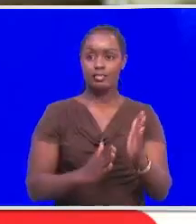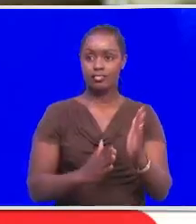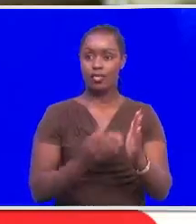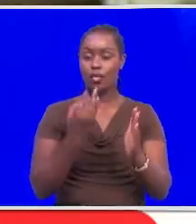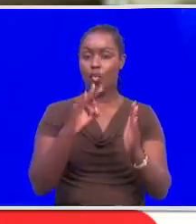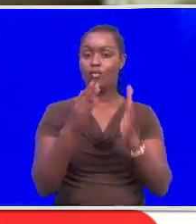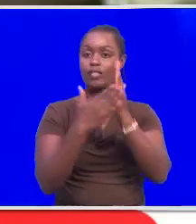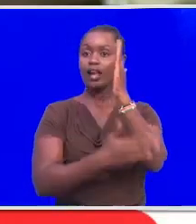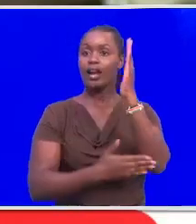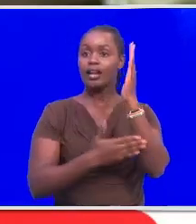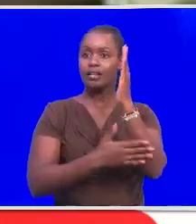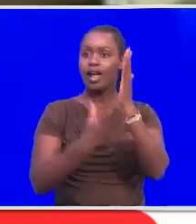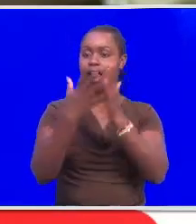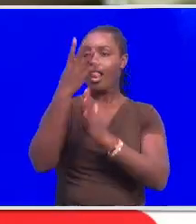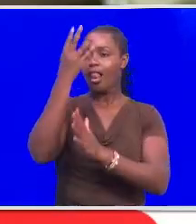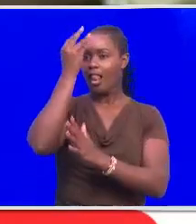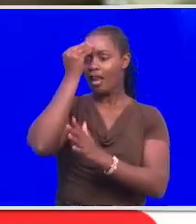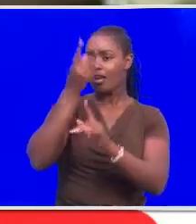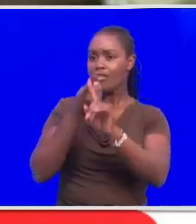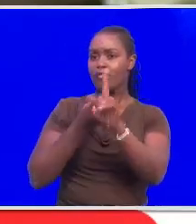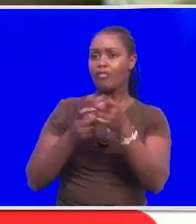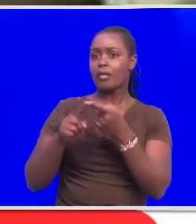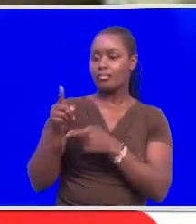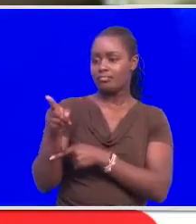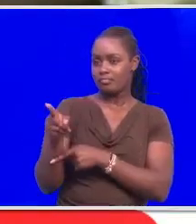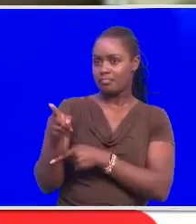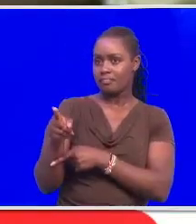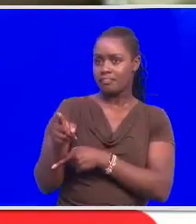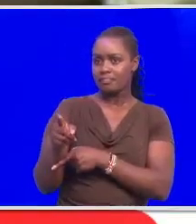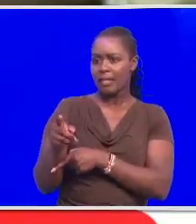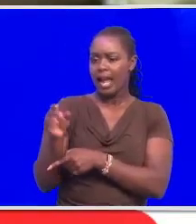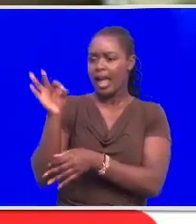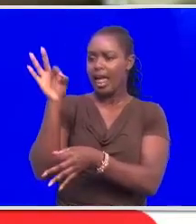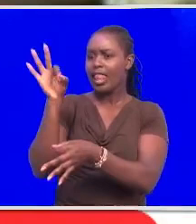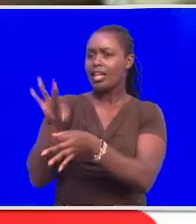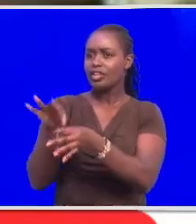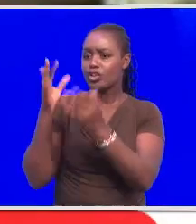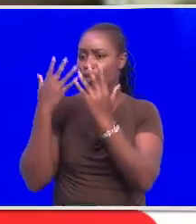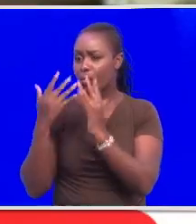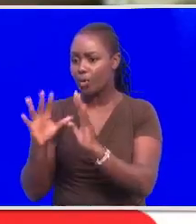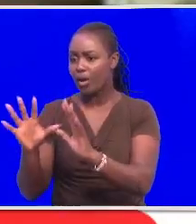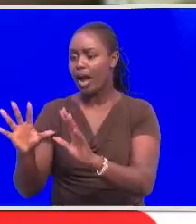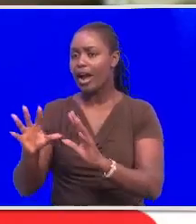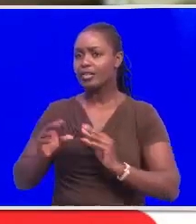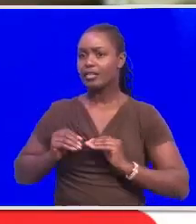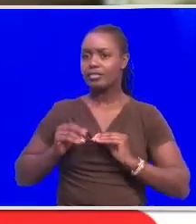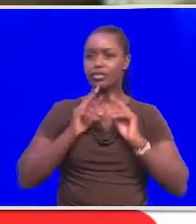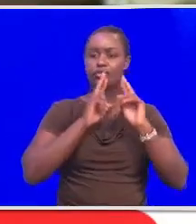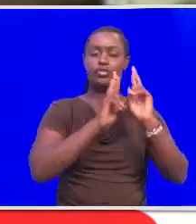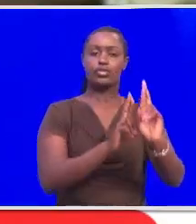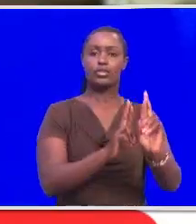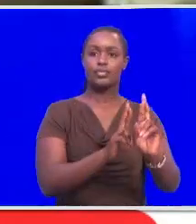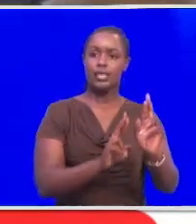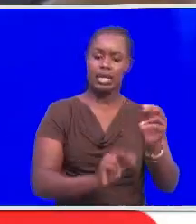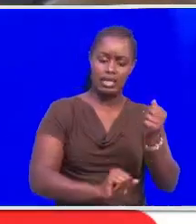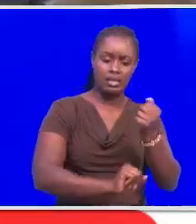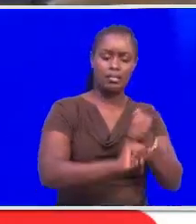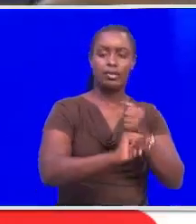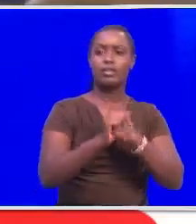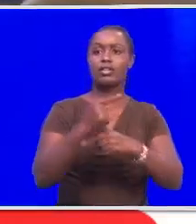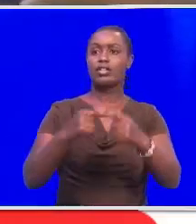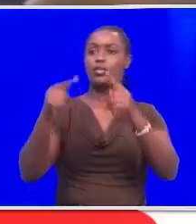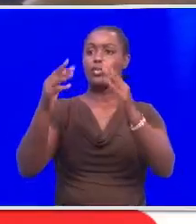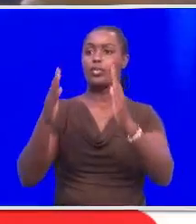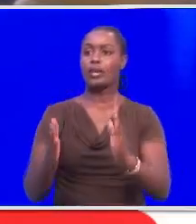huyu Archbishop. Uchaguzi ukiisha, unakubali nini? And you support the winner.